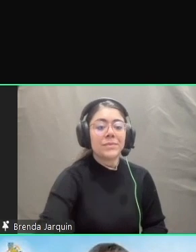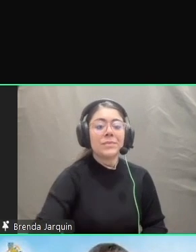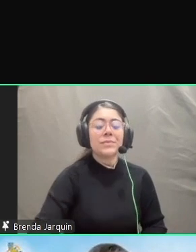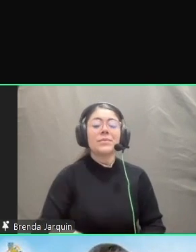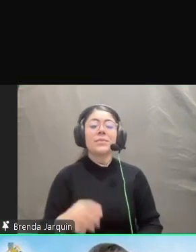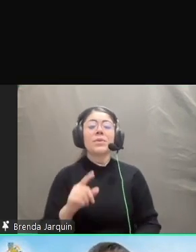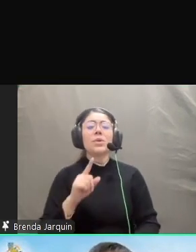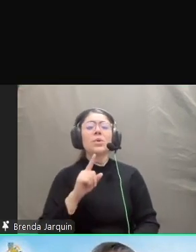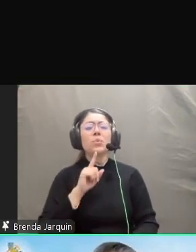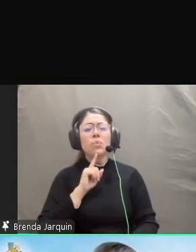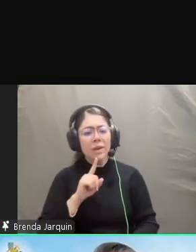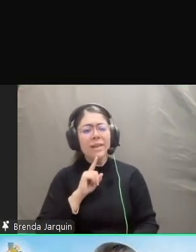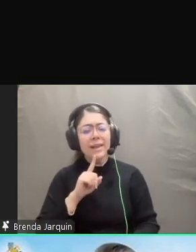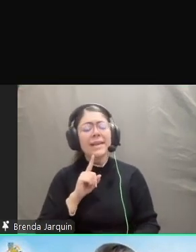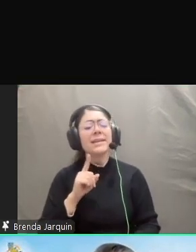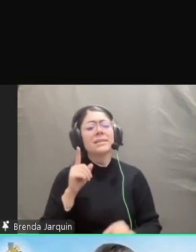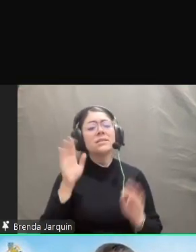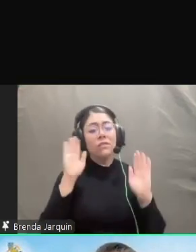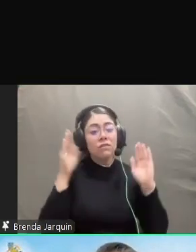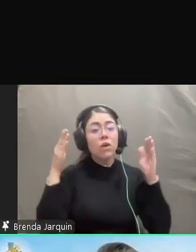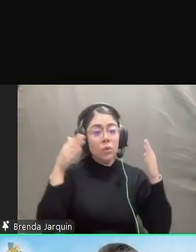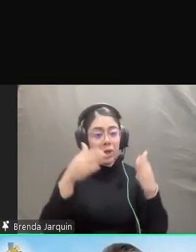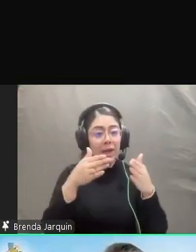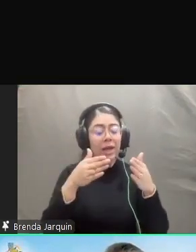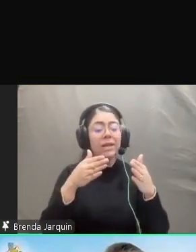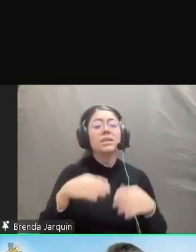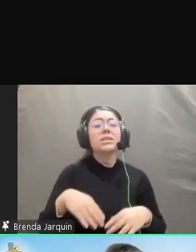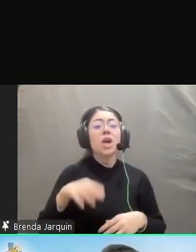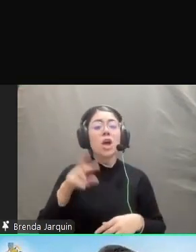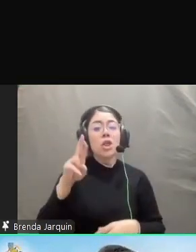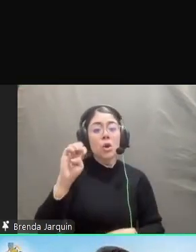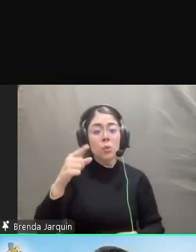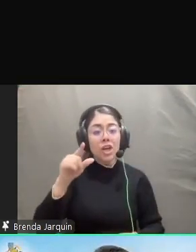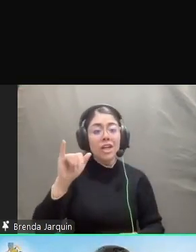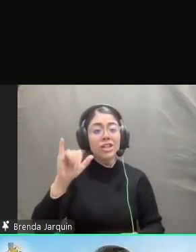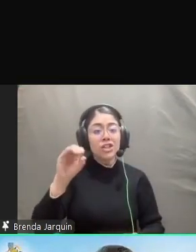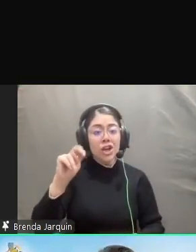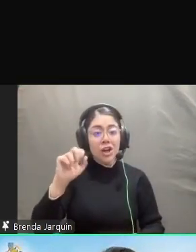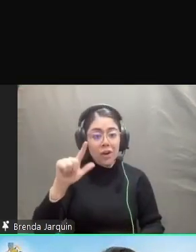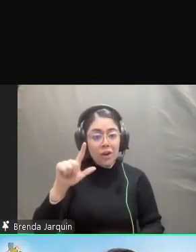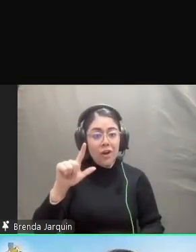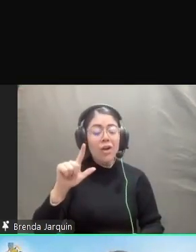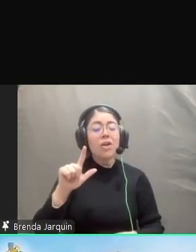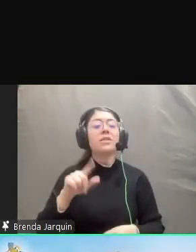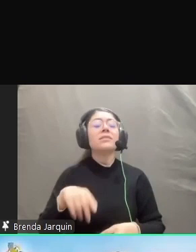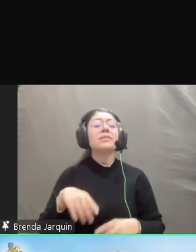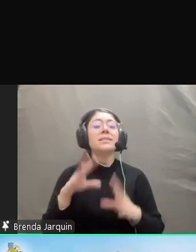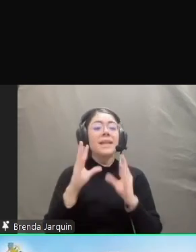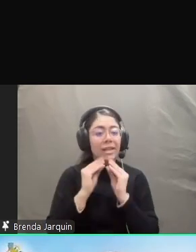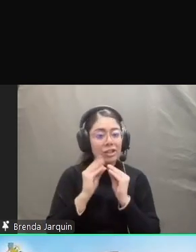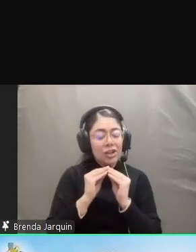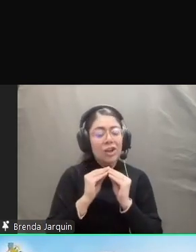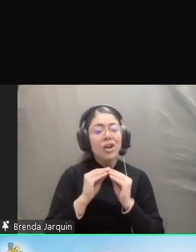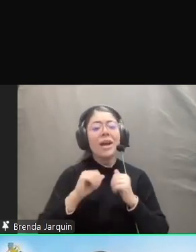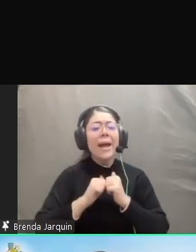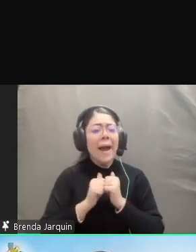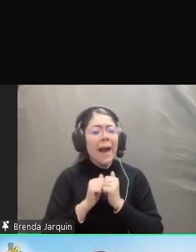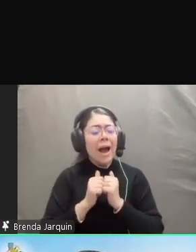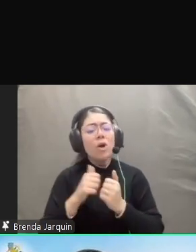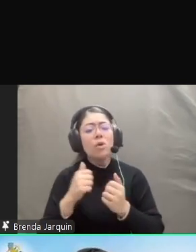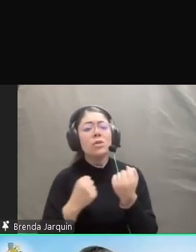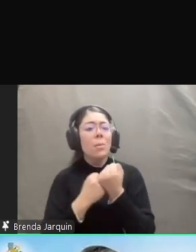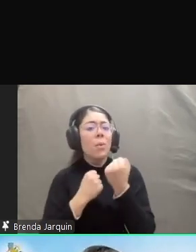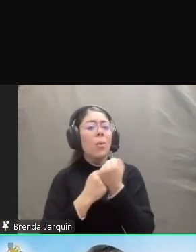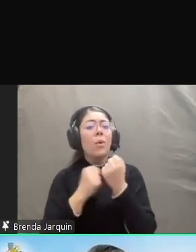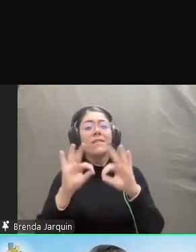center, resulting in collaboration that seamlessly supports families during the transition process. While